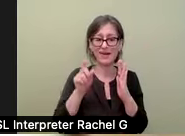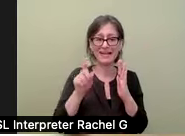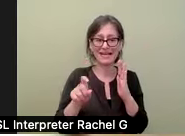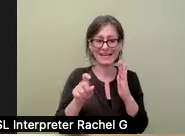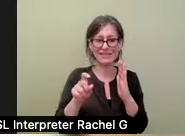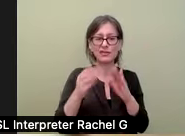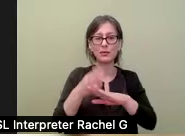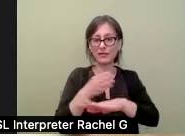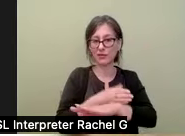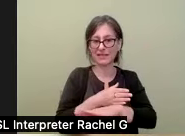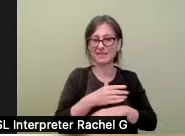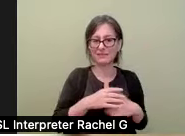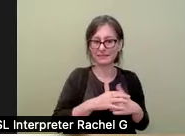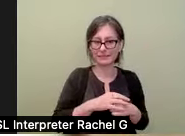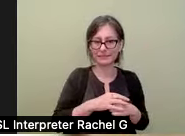to increase.